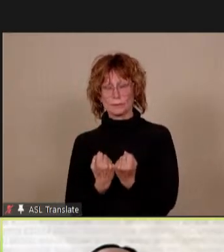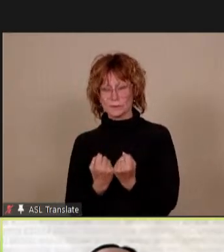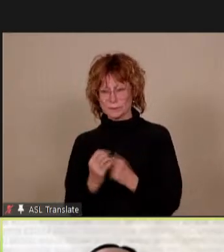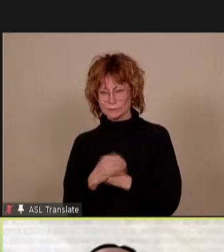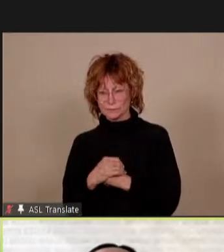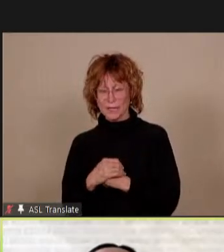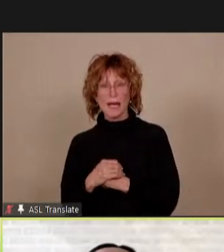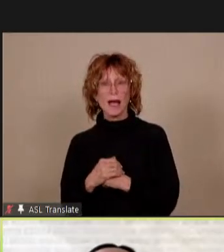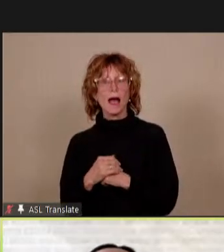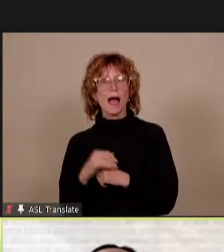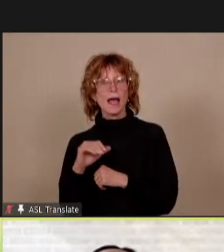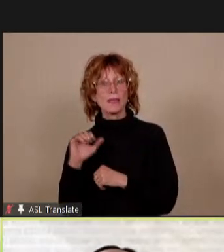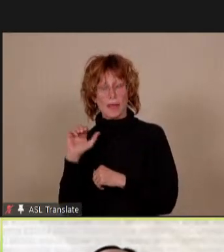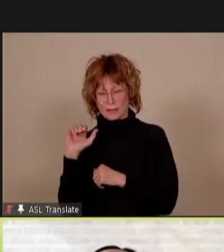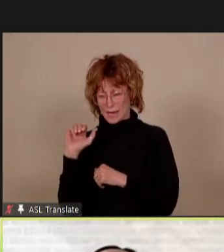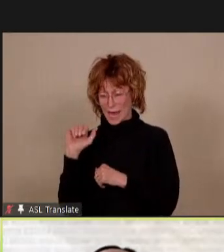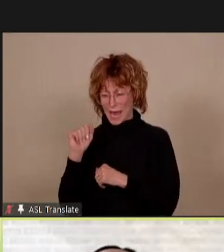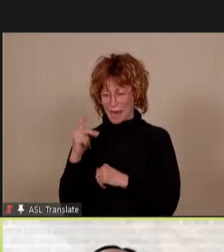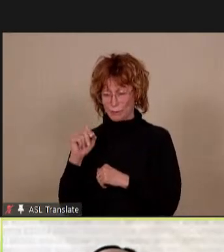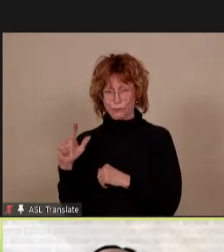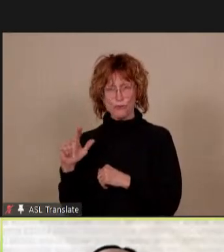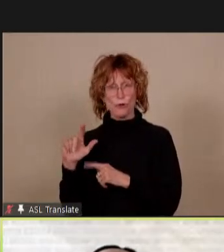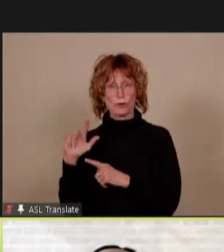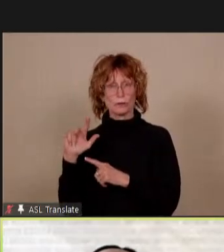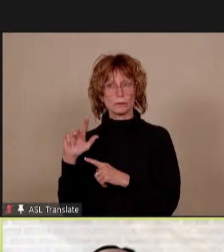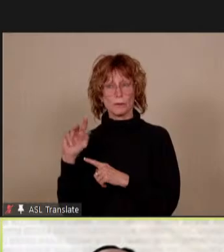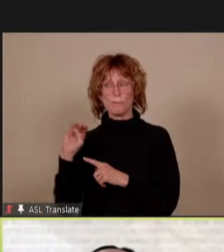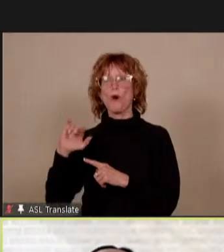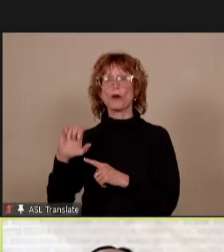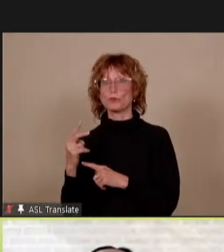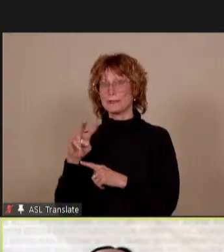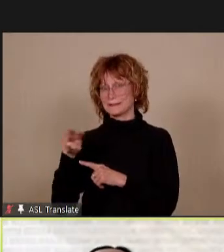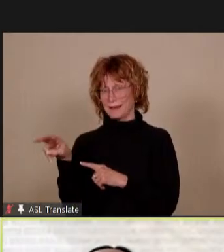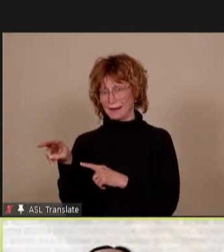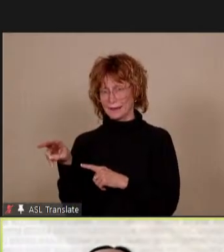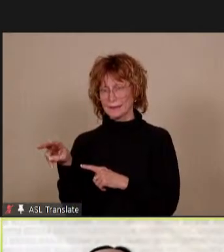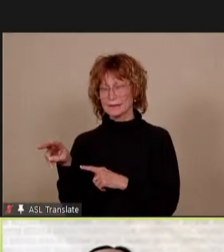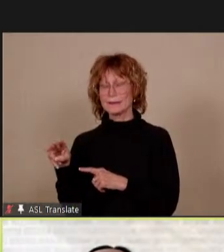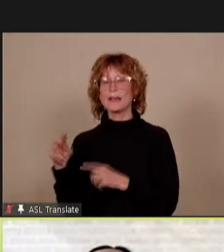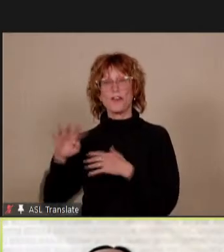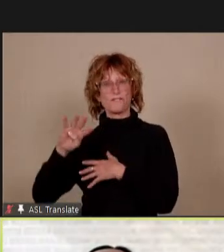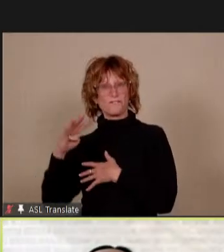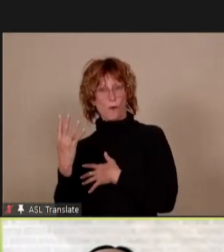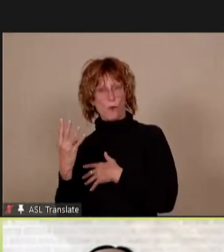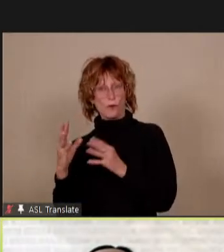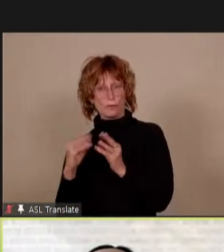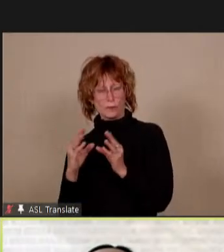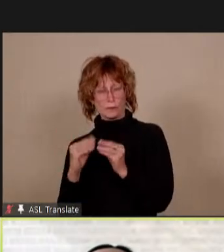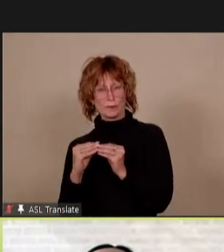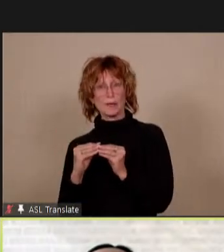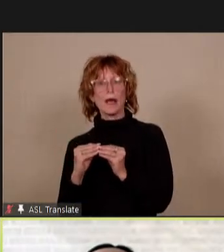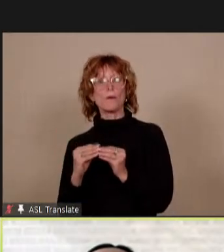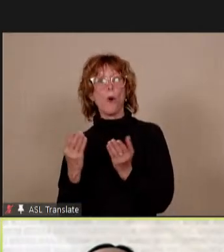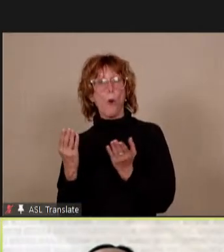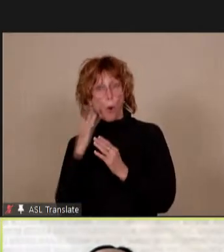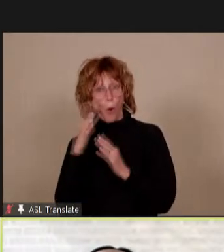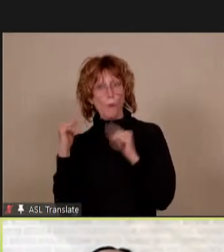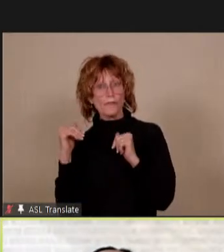the 22nd of this month, we'll have our fourth public hearing, hopefully to introduce an ordinance adopting the final